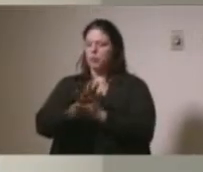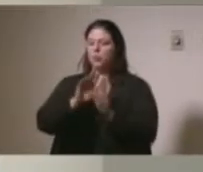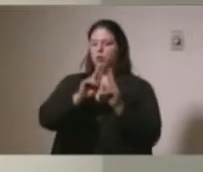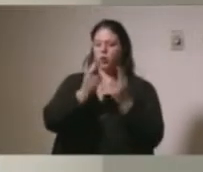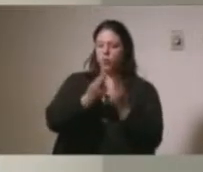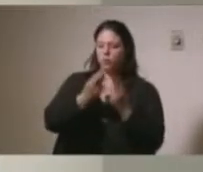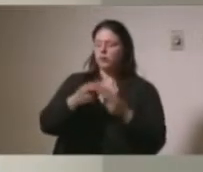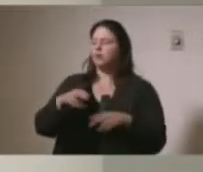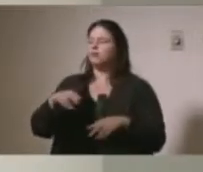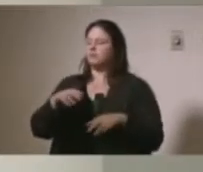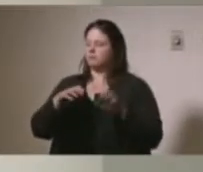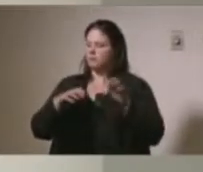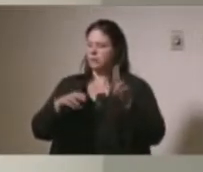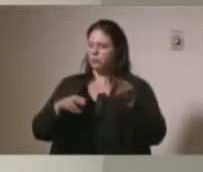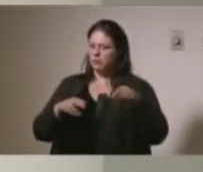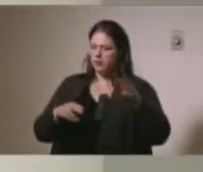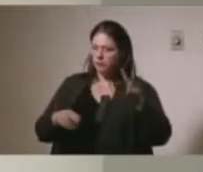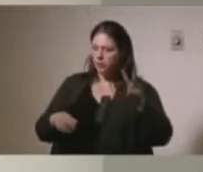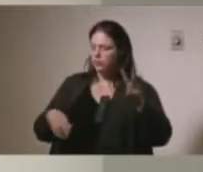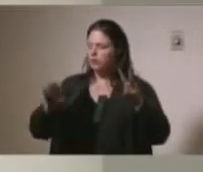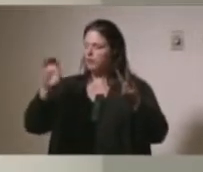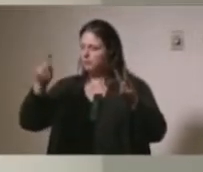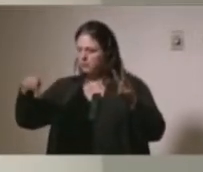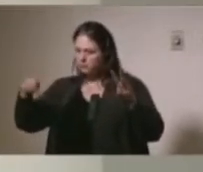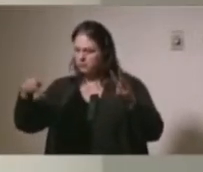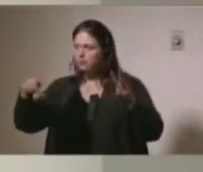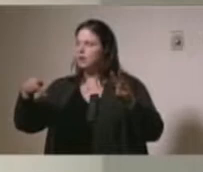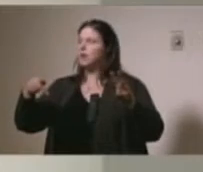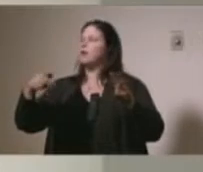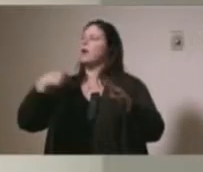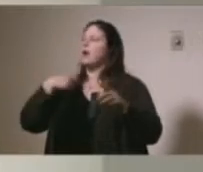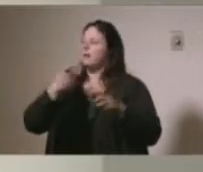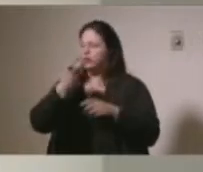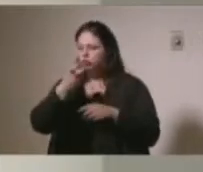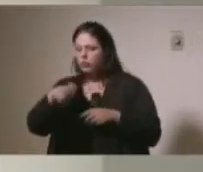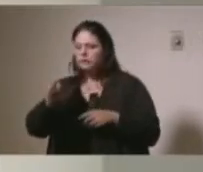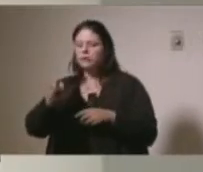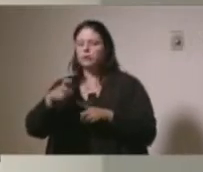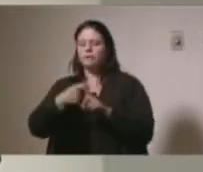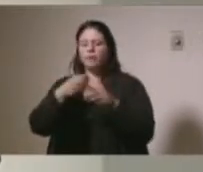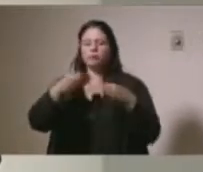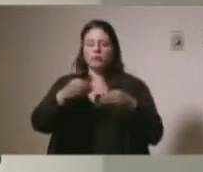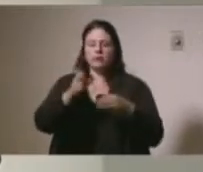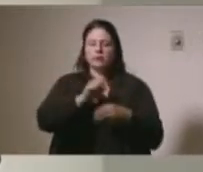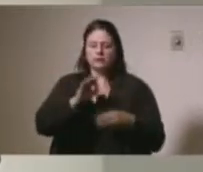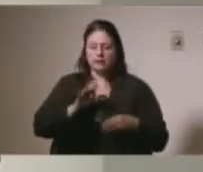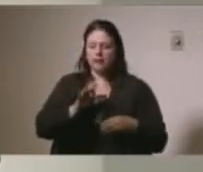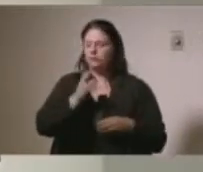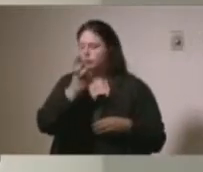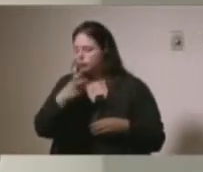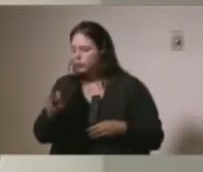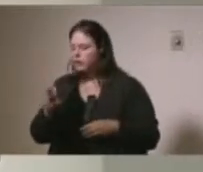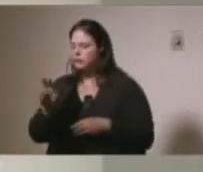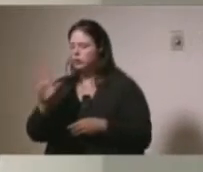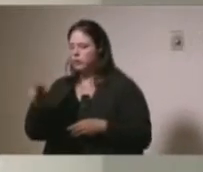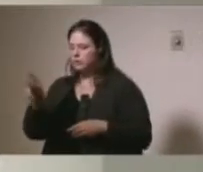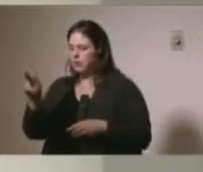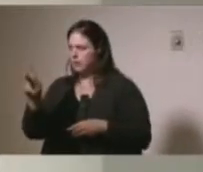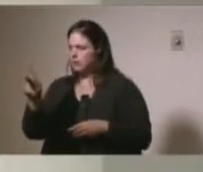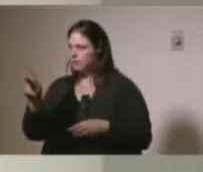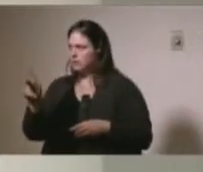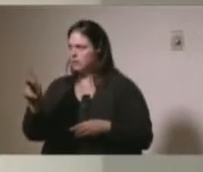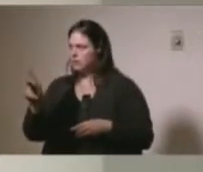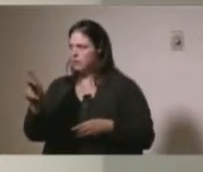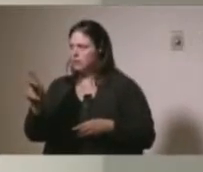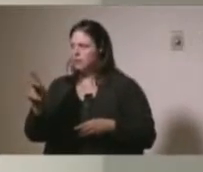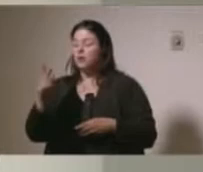Post, stipulating that there is a transition for retail staff to transfer to the bank. Our view is that